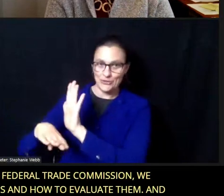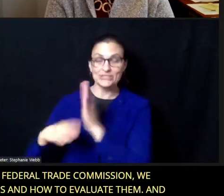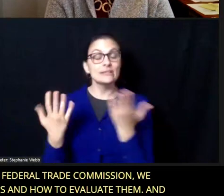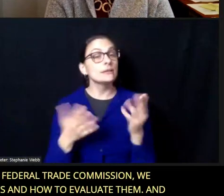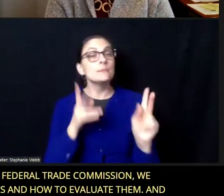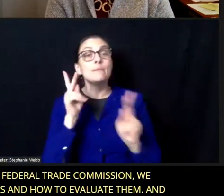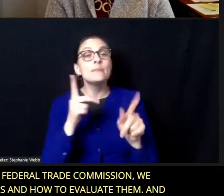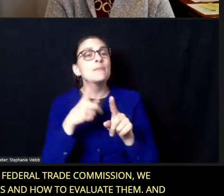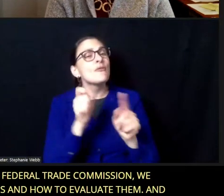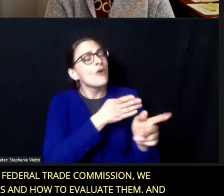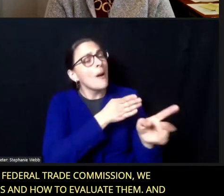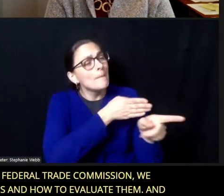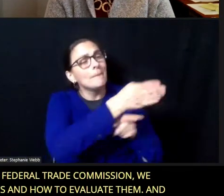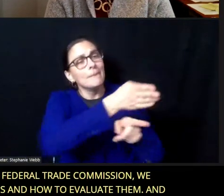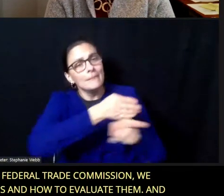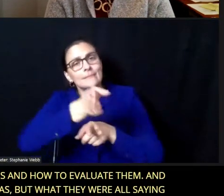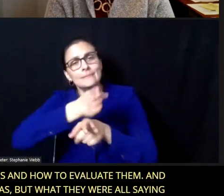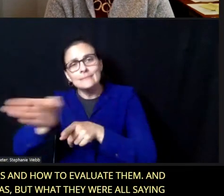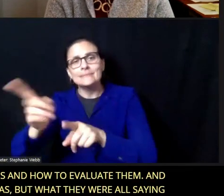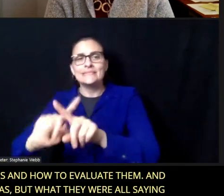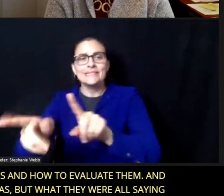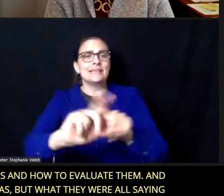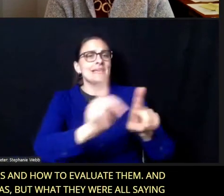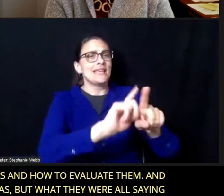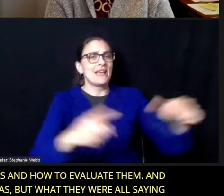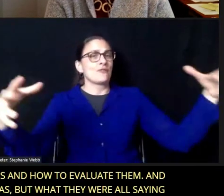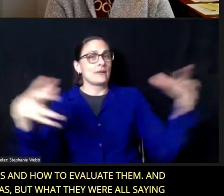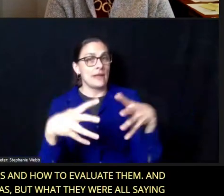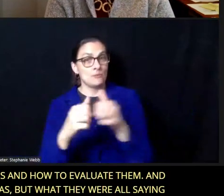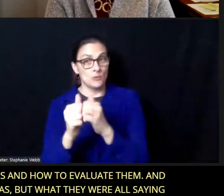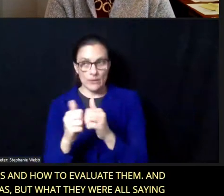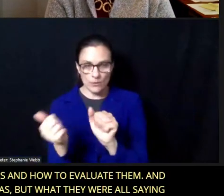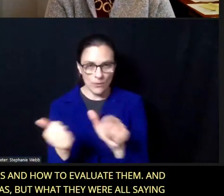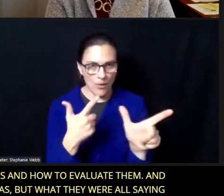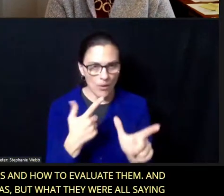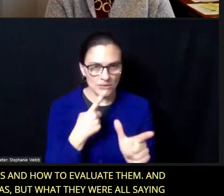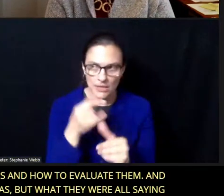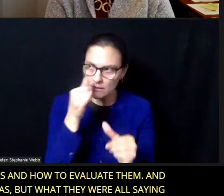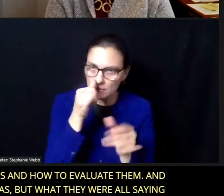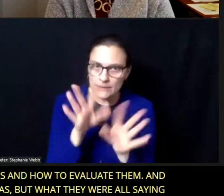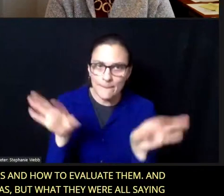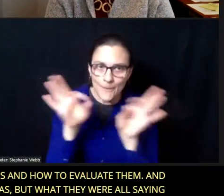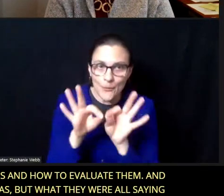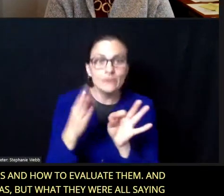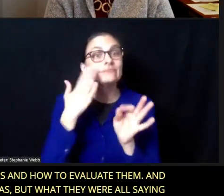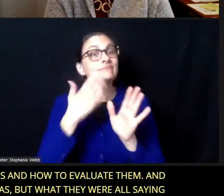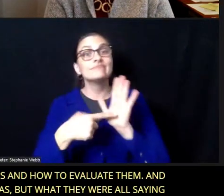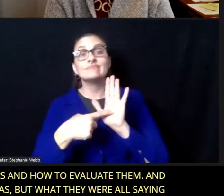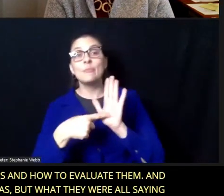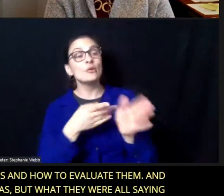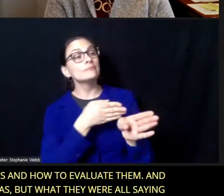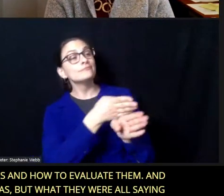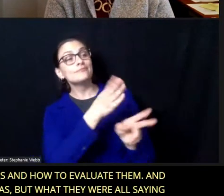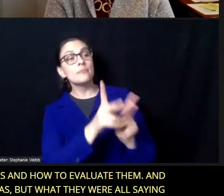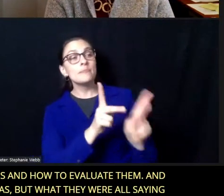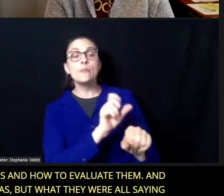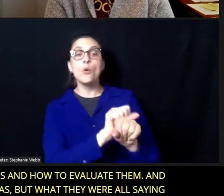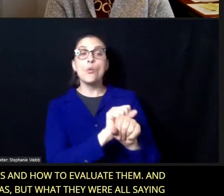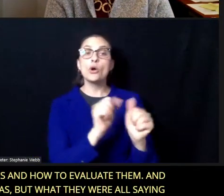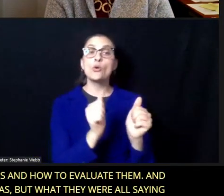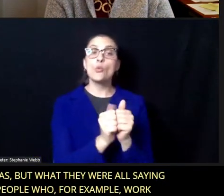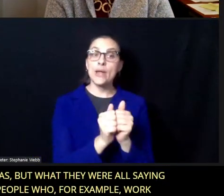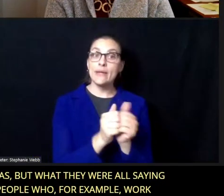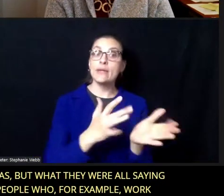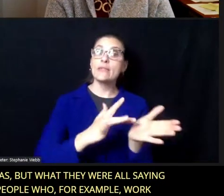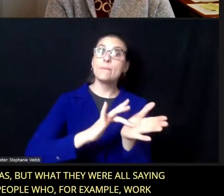for example, work on over-the-counter medications and the labels on there. And if you get that wrong,